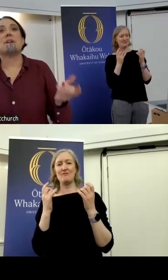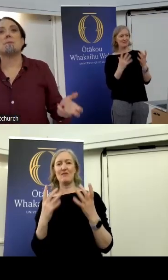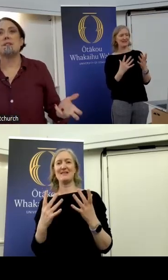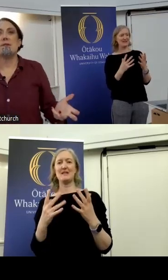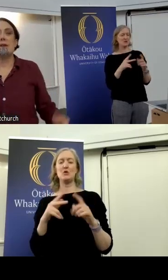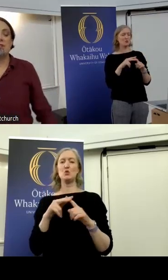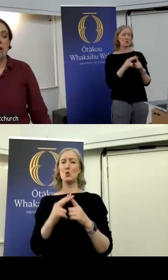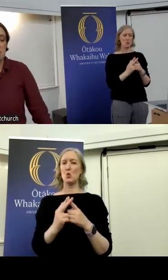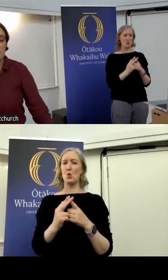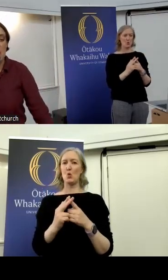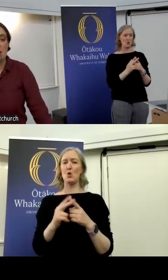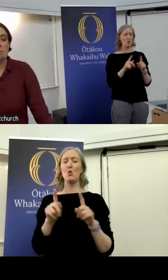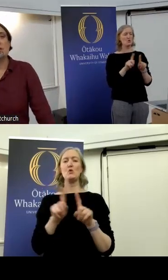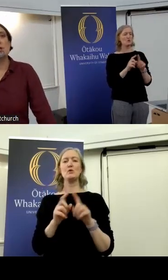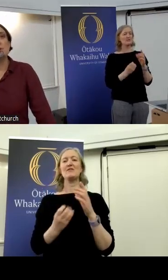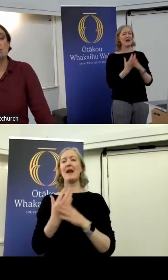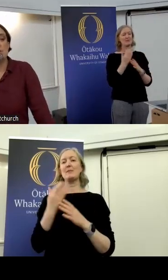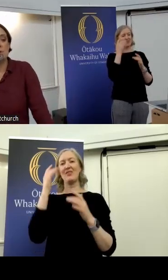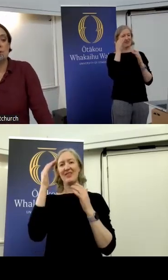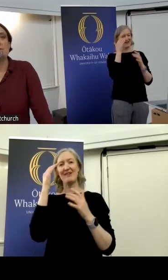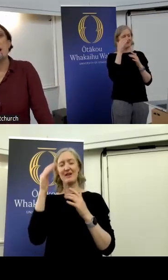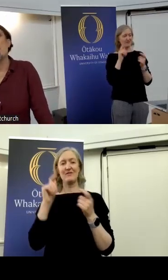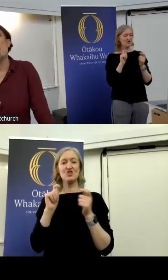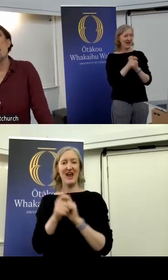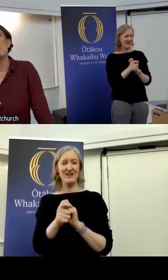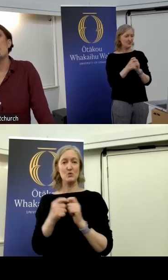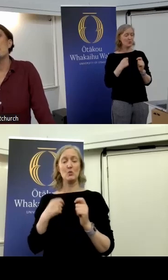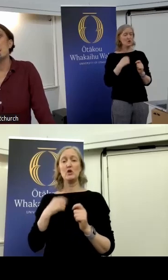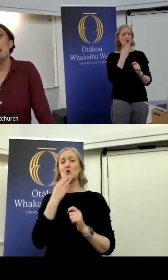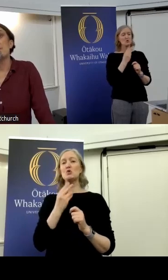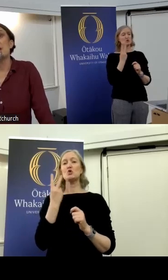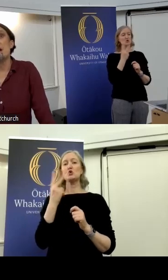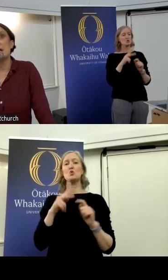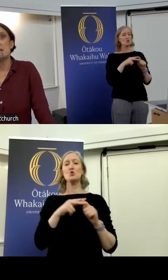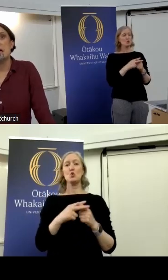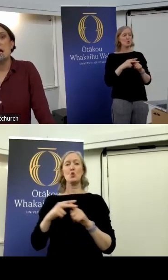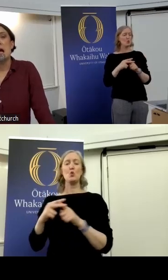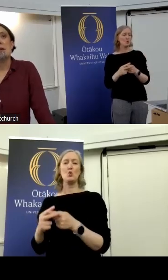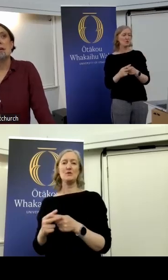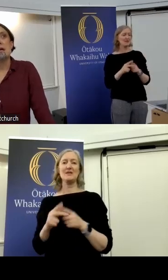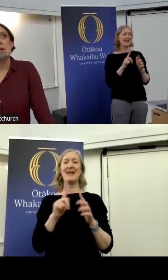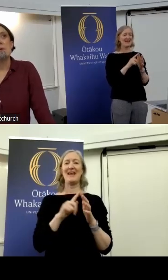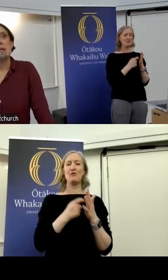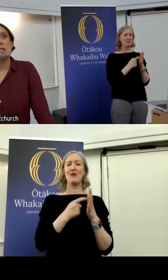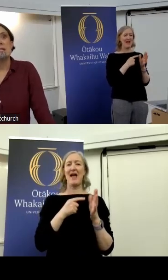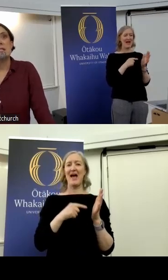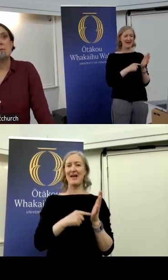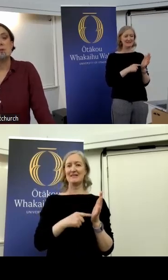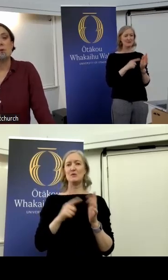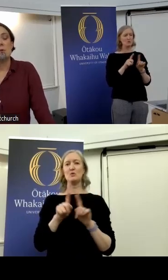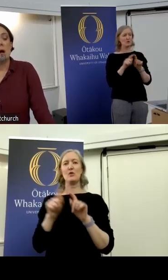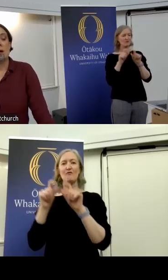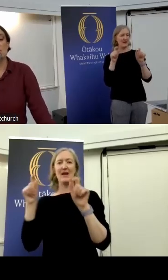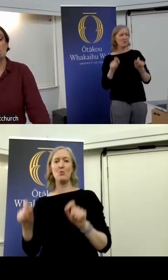And we developed a theory of change as well. But the 2 tools were the framework and the ERAT. The equity readiness